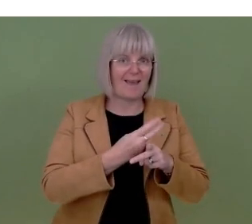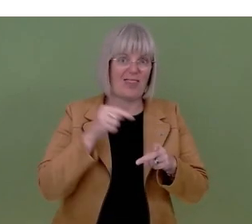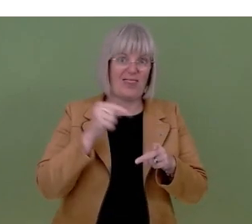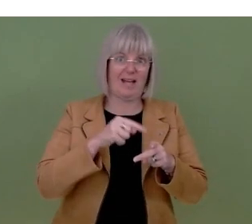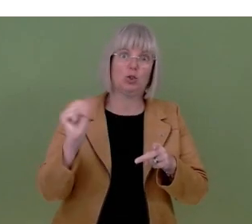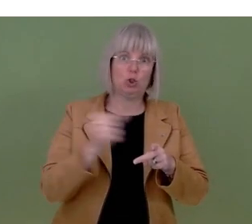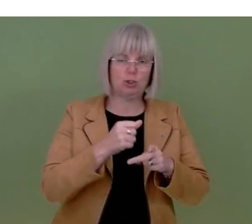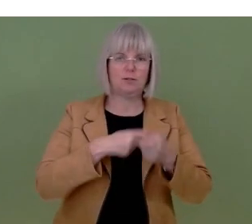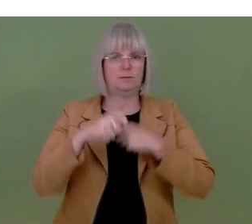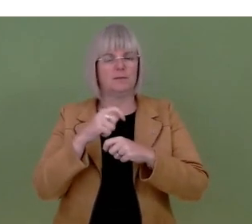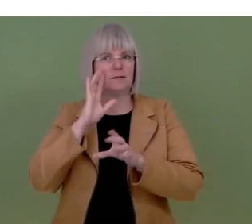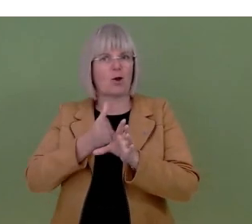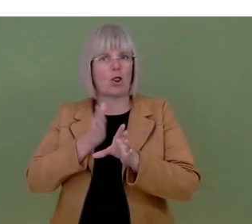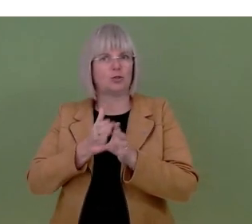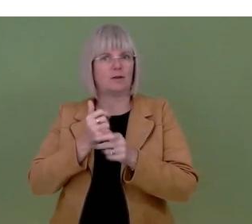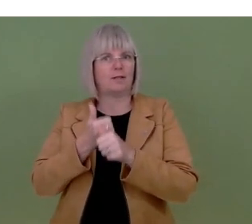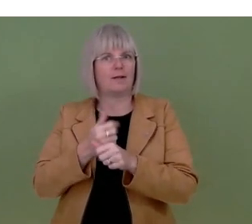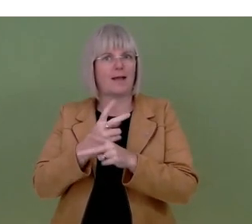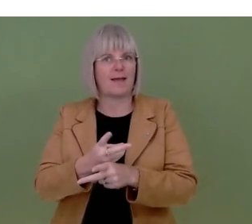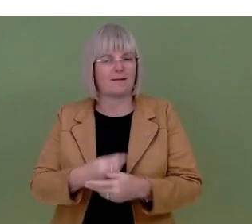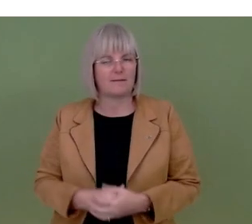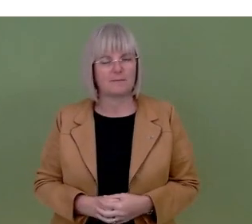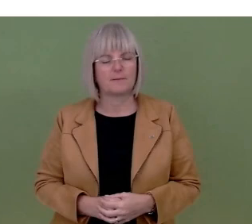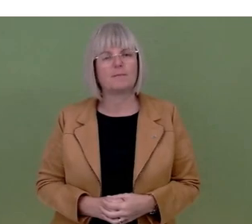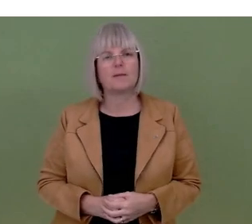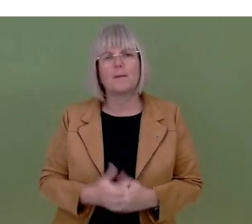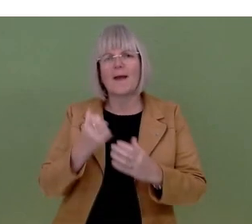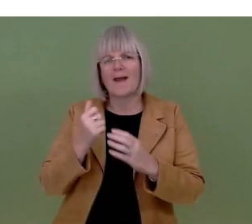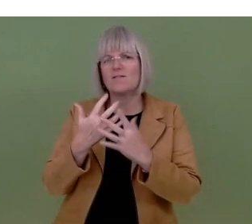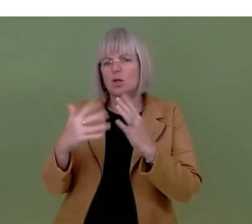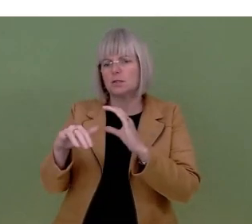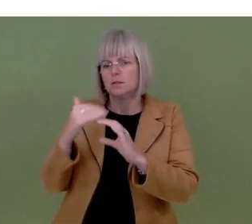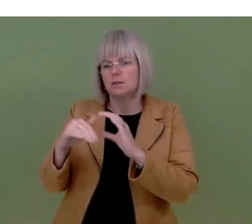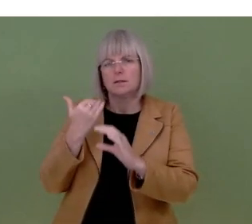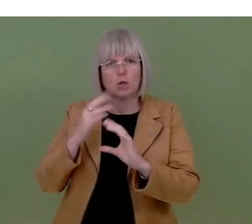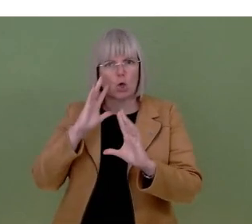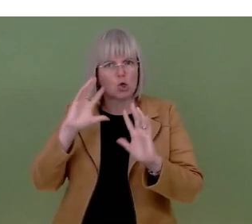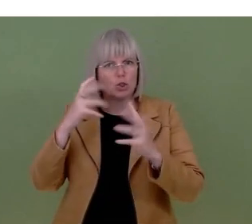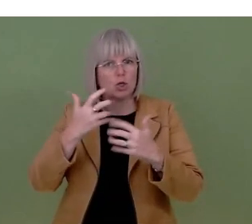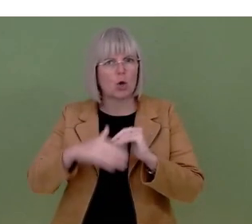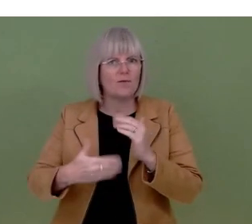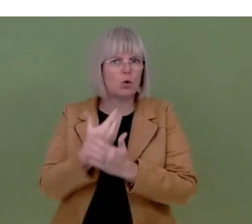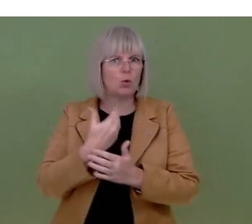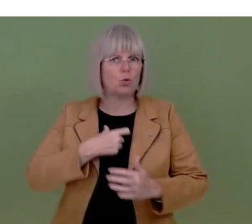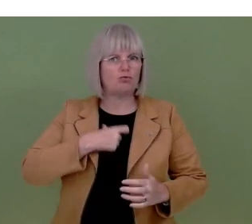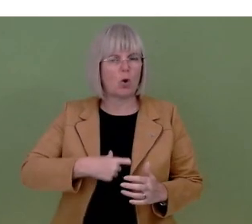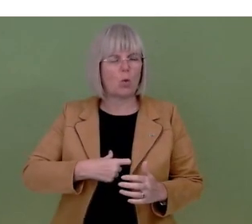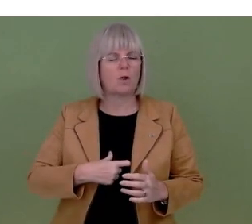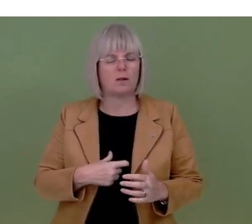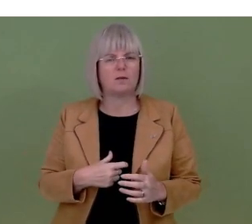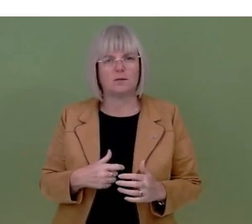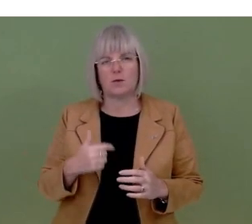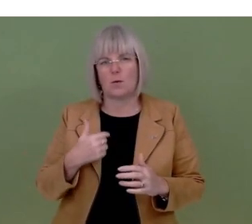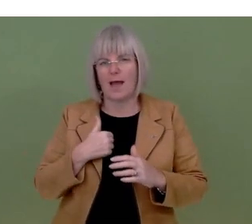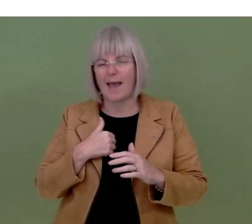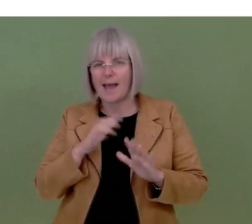One of the biggest issues that people seem to be talking about are concerns around the new roles. So I guess I'm particularly directing this at Miranda